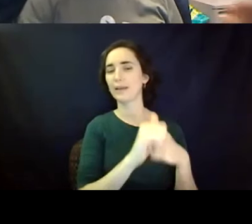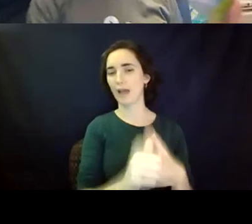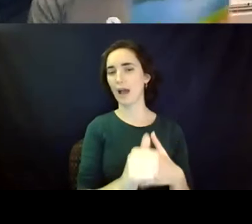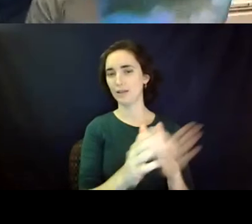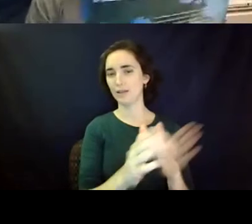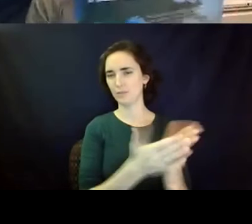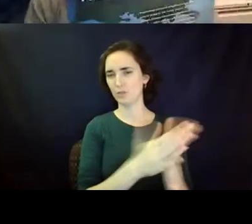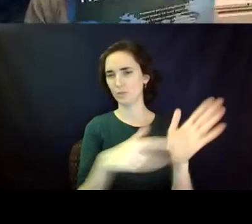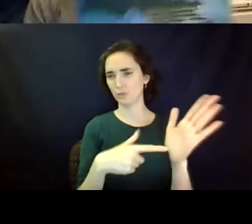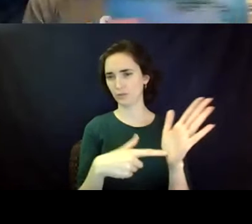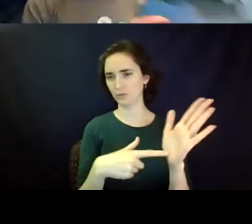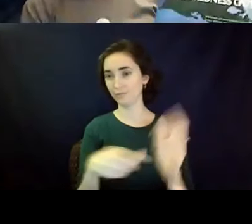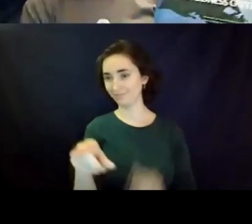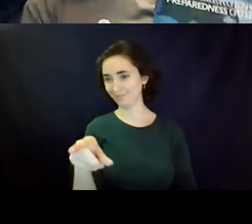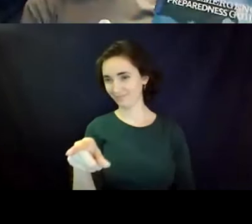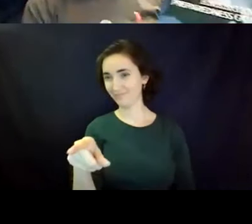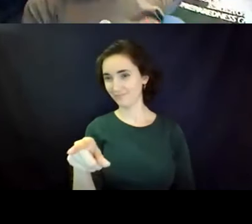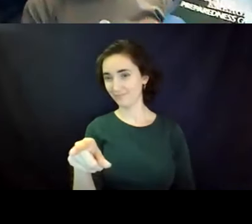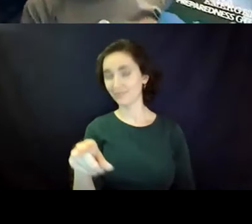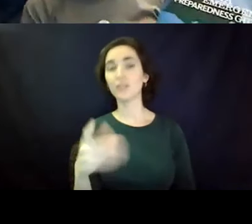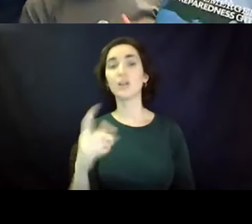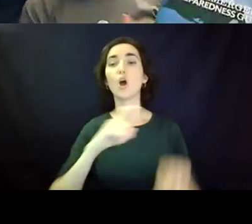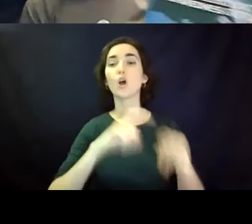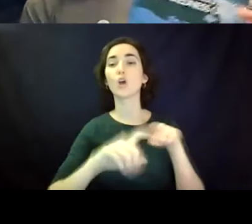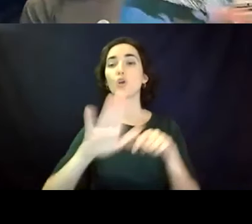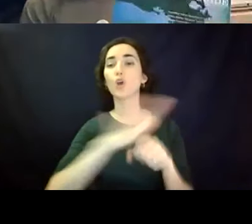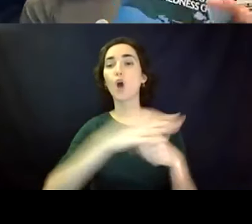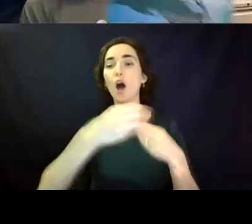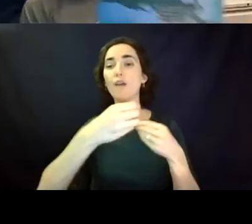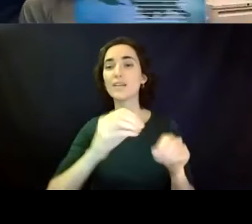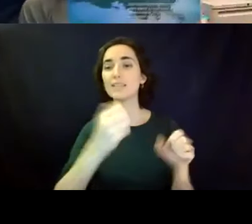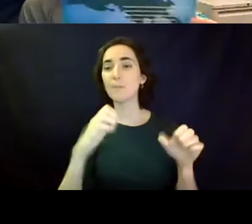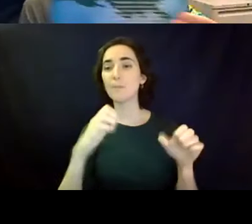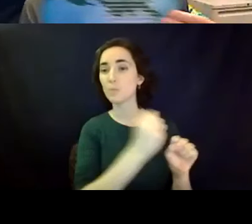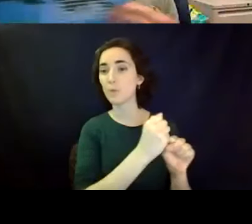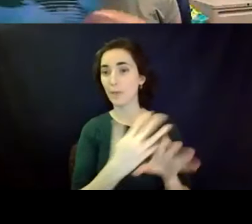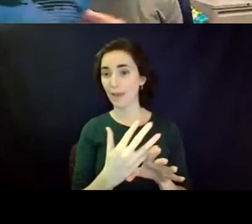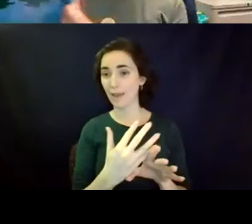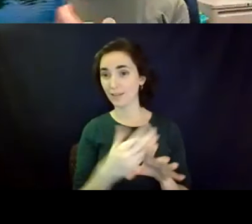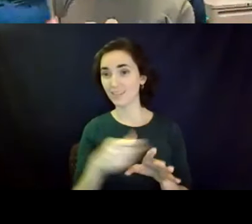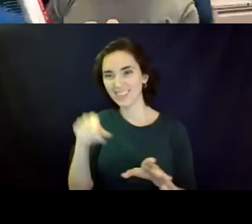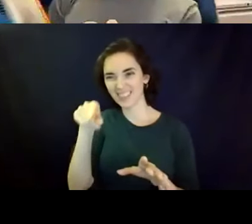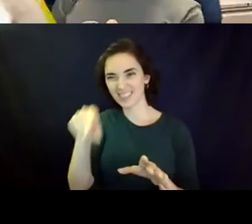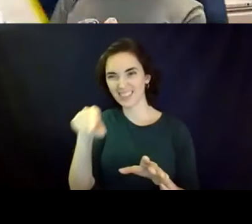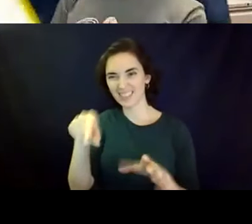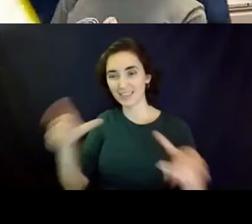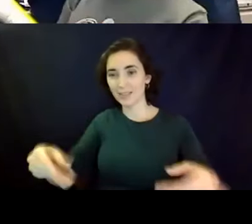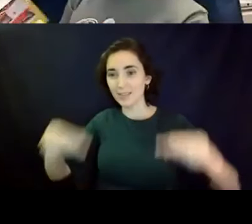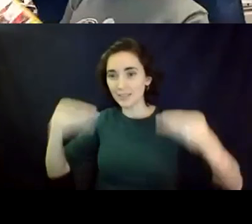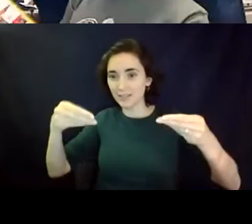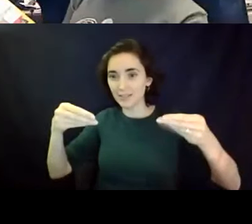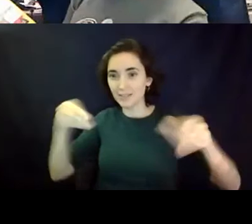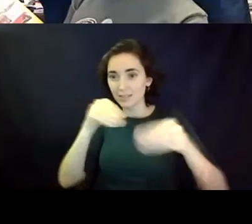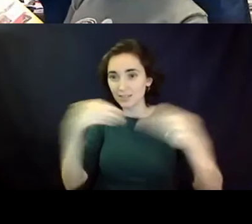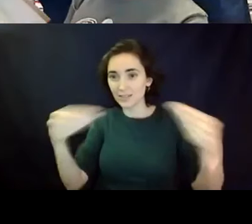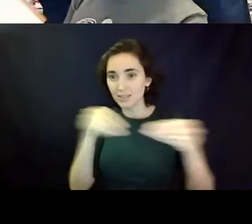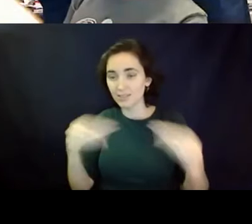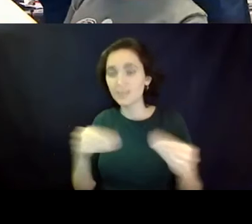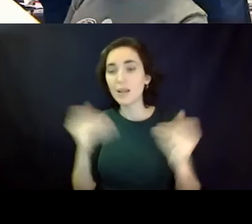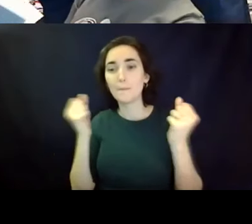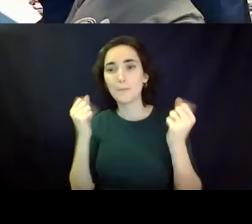So you can call your local office of emergency preparedness and get one of these pamphlets. It has a lot of things